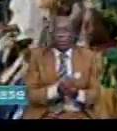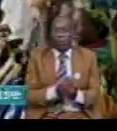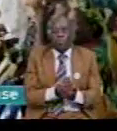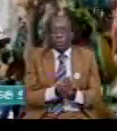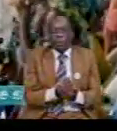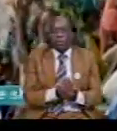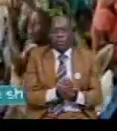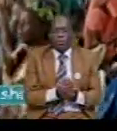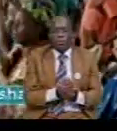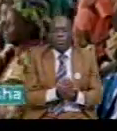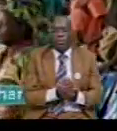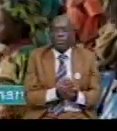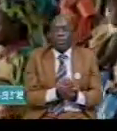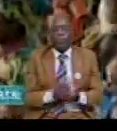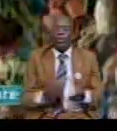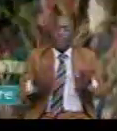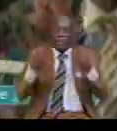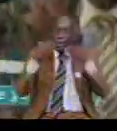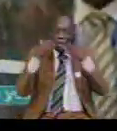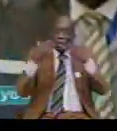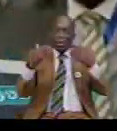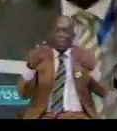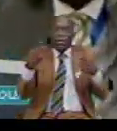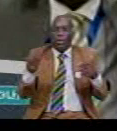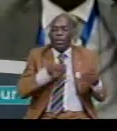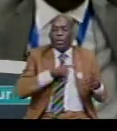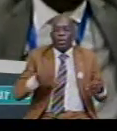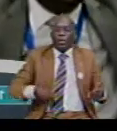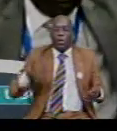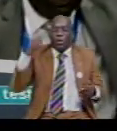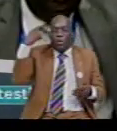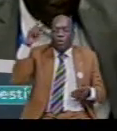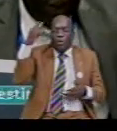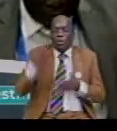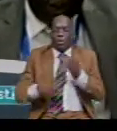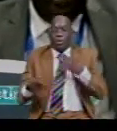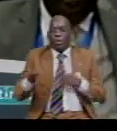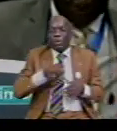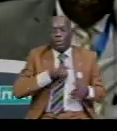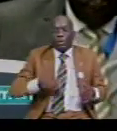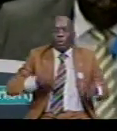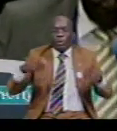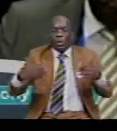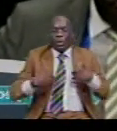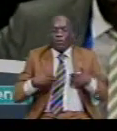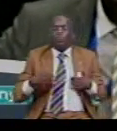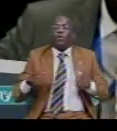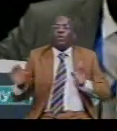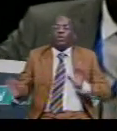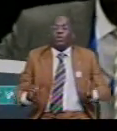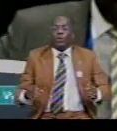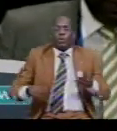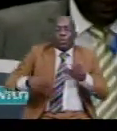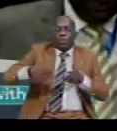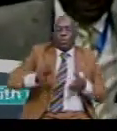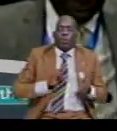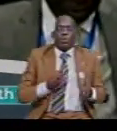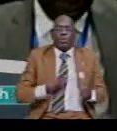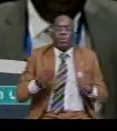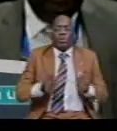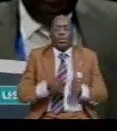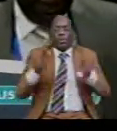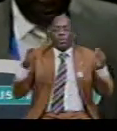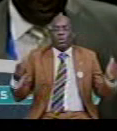Lift up your voice and thank the Lord tonight for what the Lord has done in our midst. Great, great miracle.